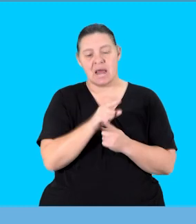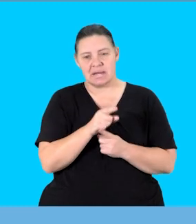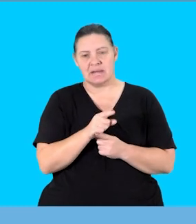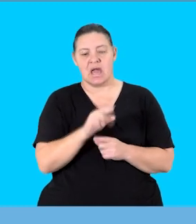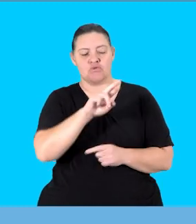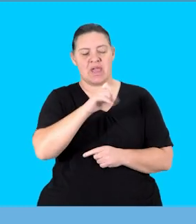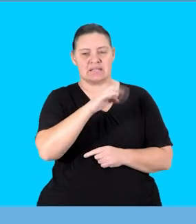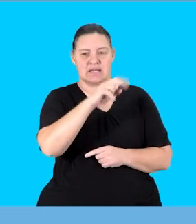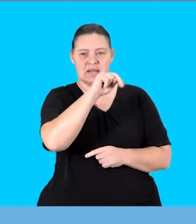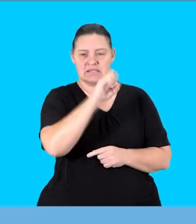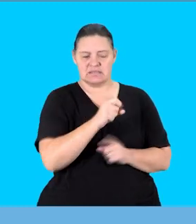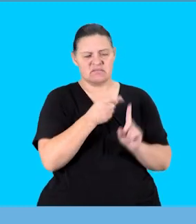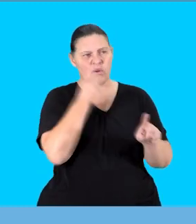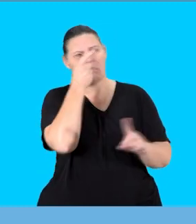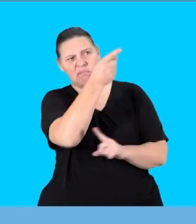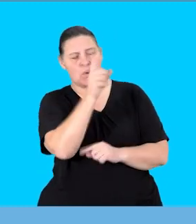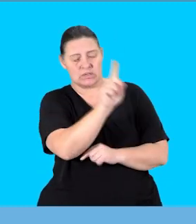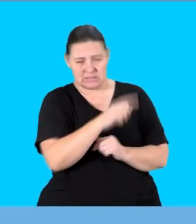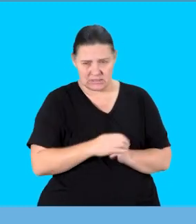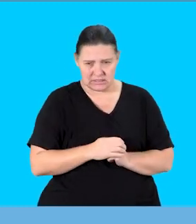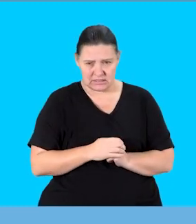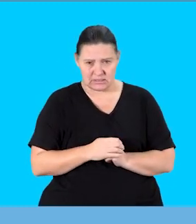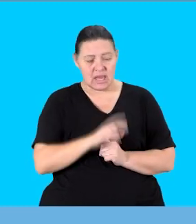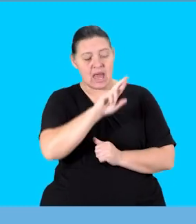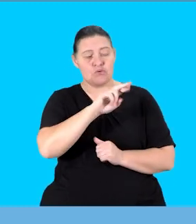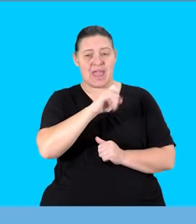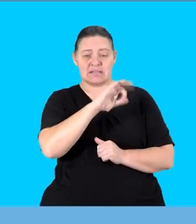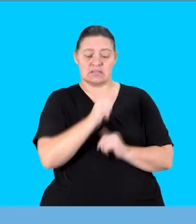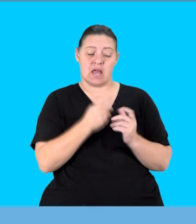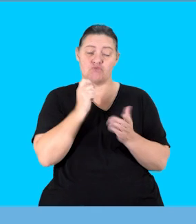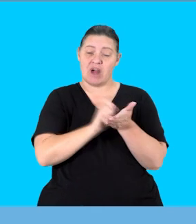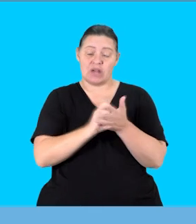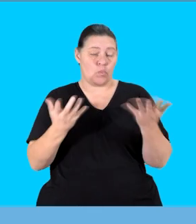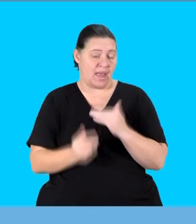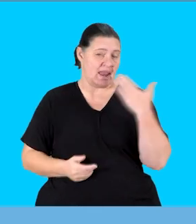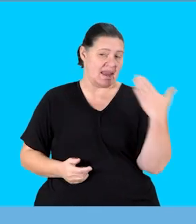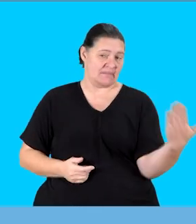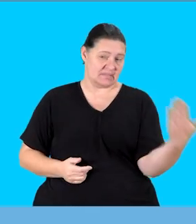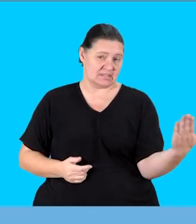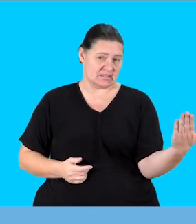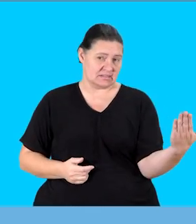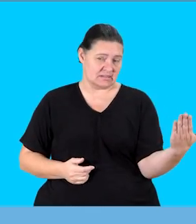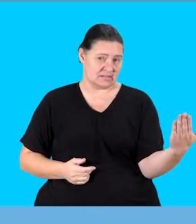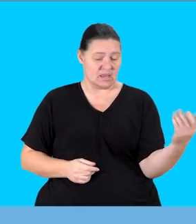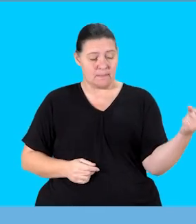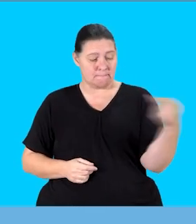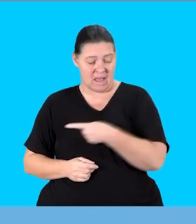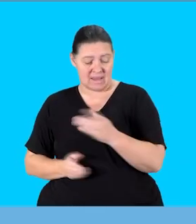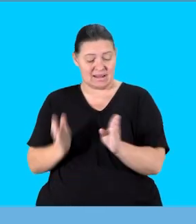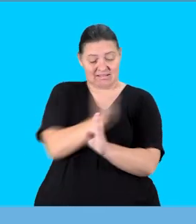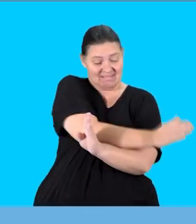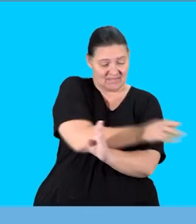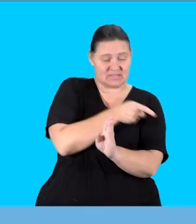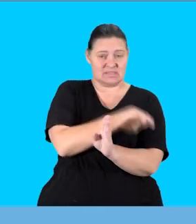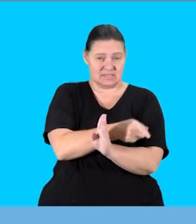formula of the reactants of the above reaction. Remember that the reactants are written on the left-hand side of the equal sign or